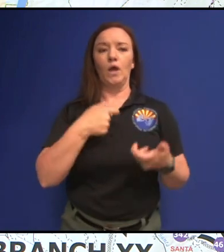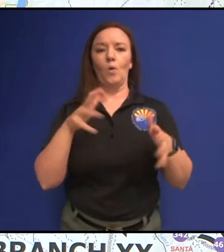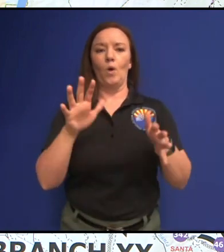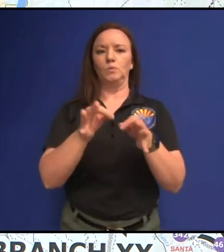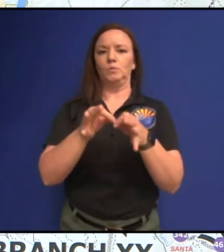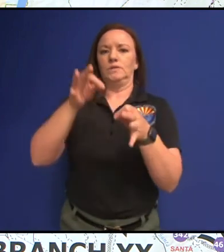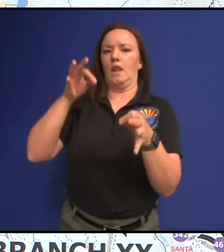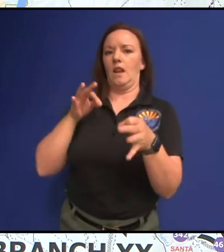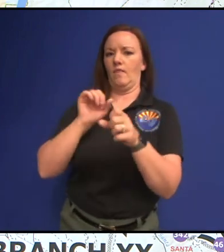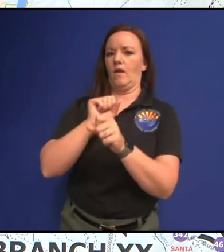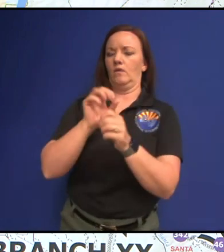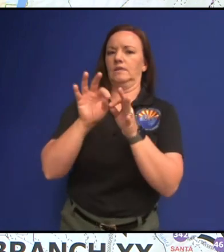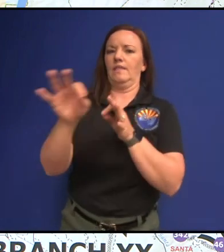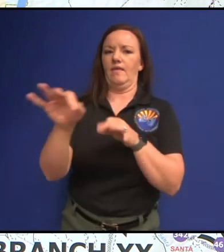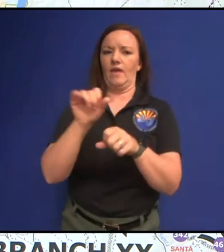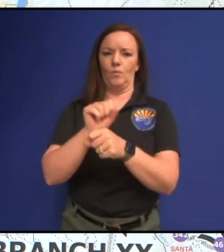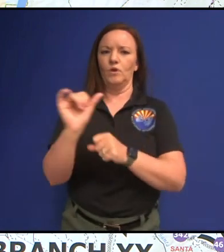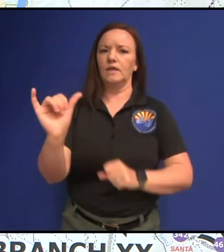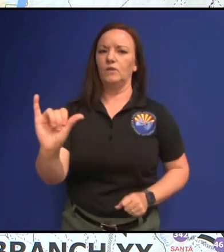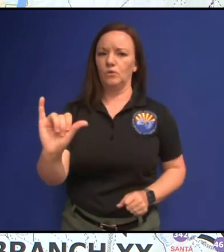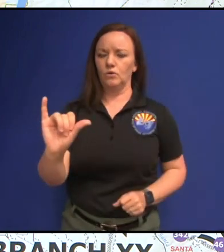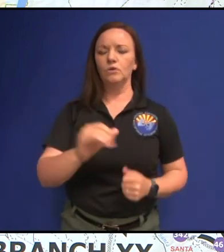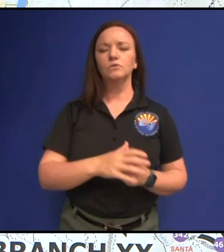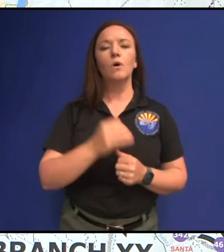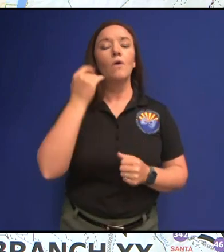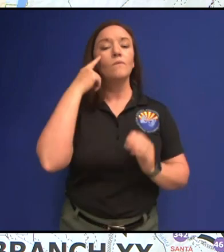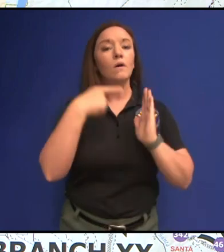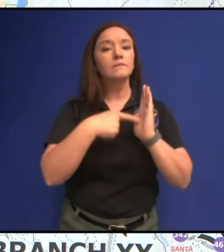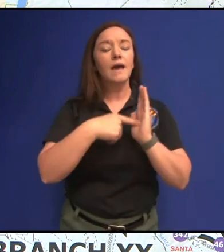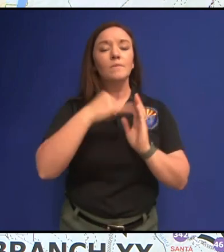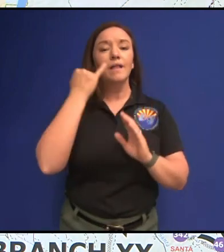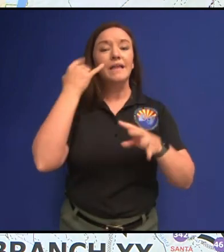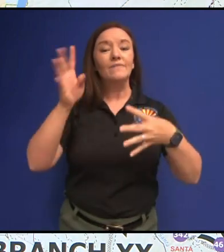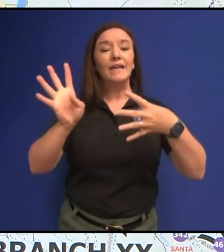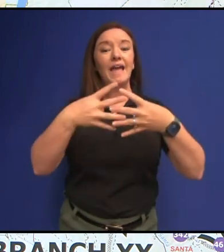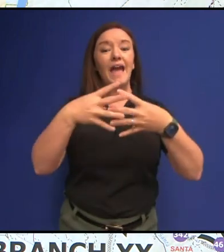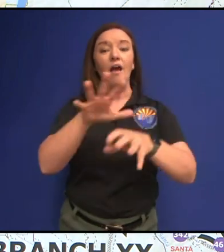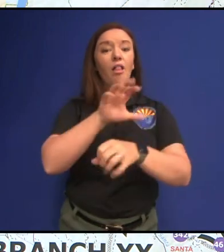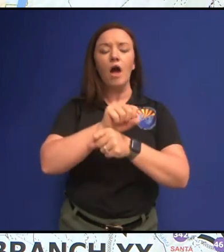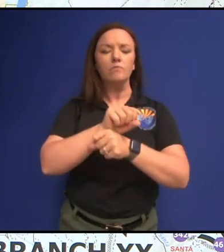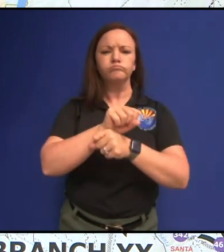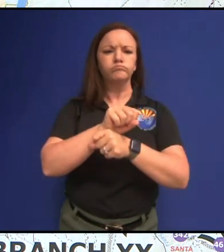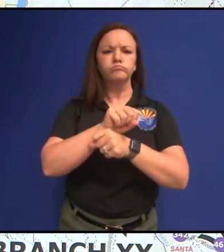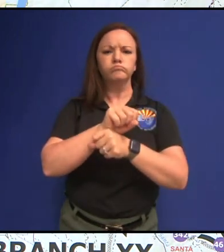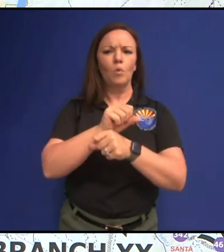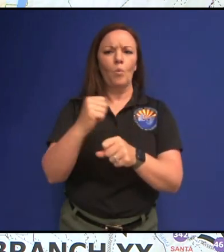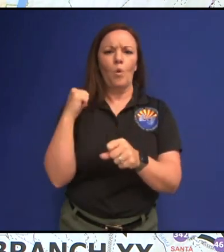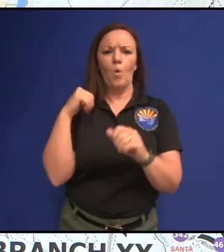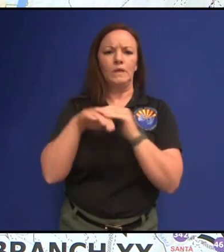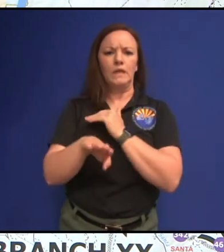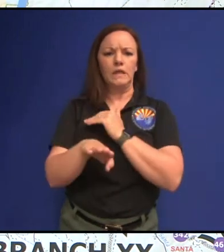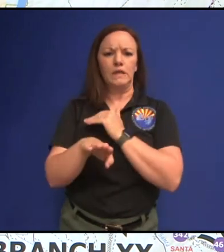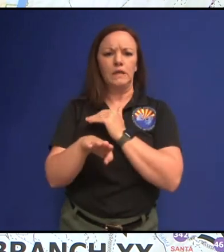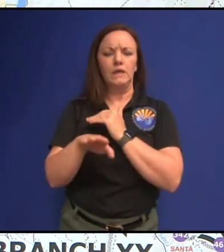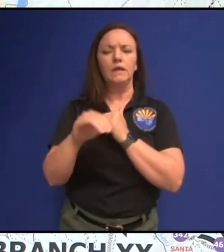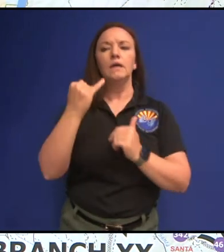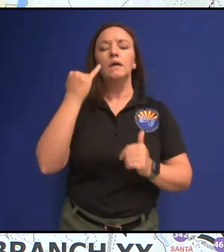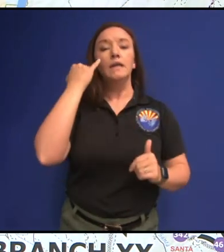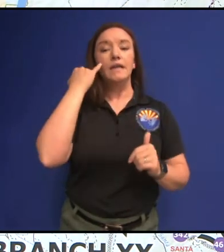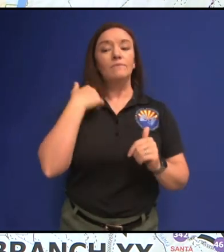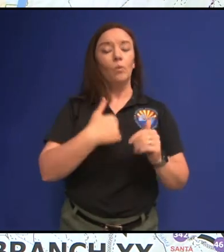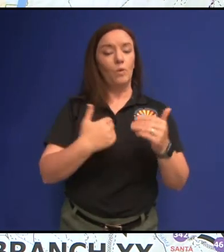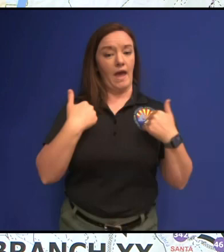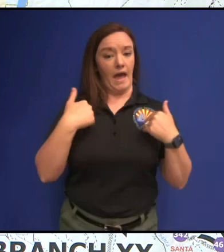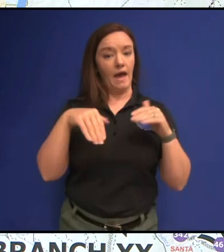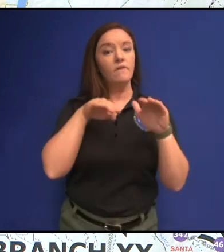that if there's a lock gate or something on the property, then we're not going to go on there. If we have access to the property, we see the work that's going to be done, we're going to try to